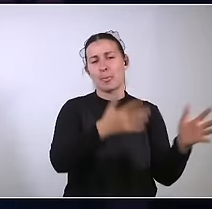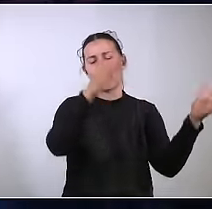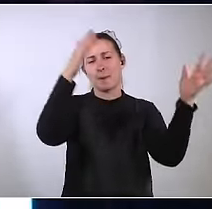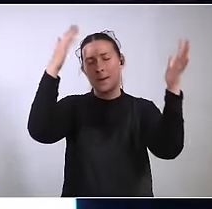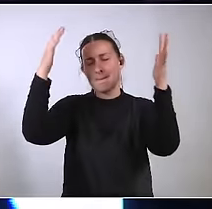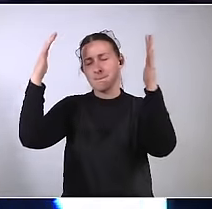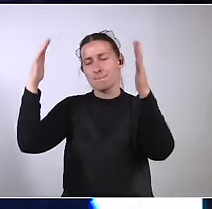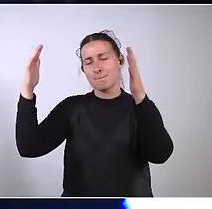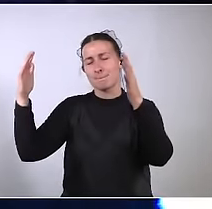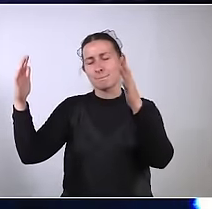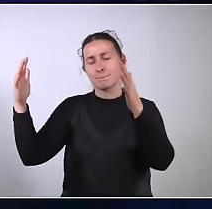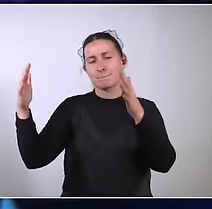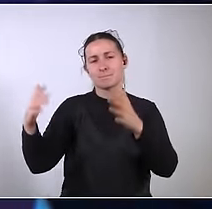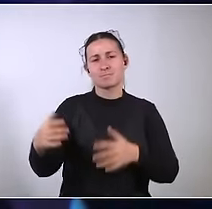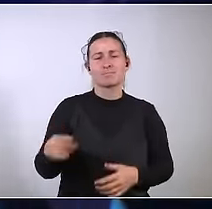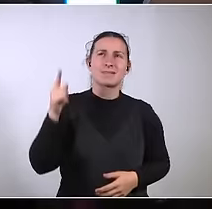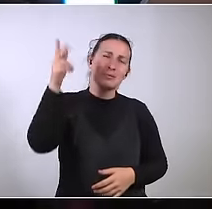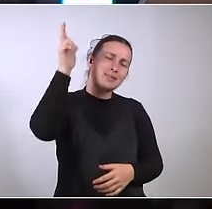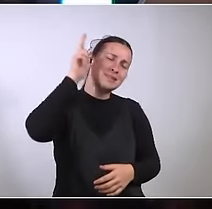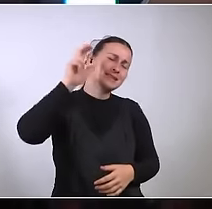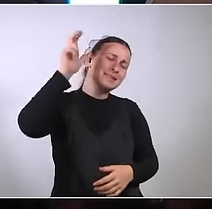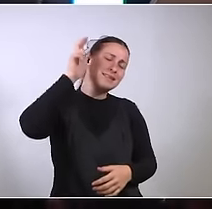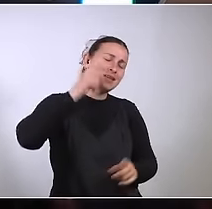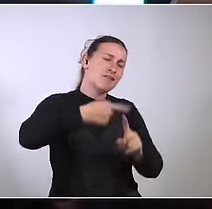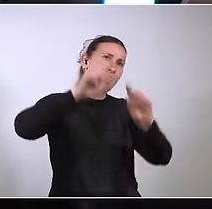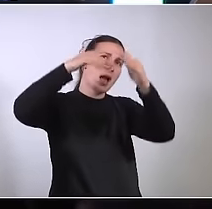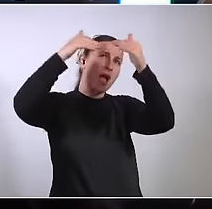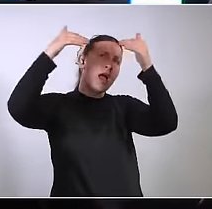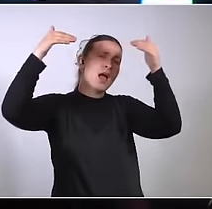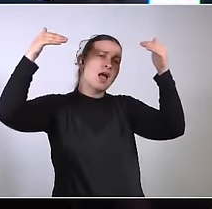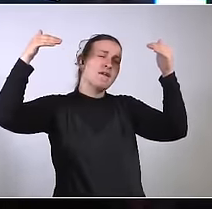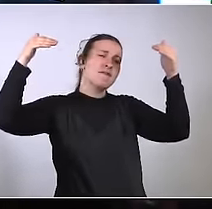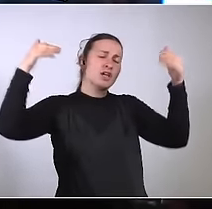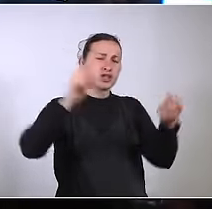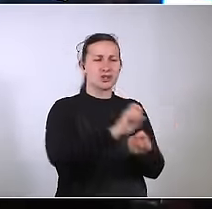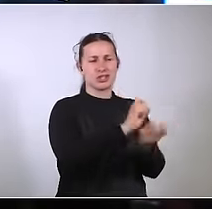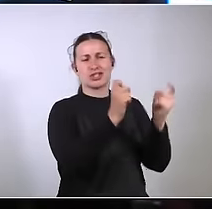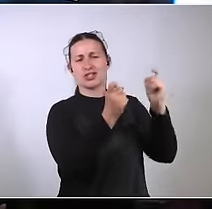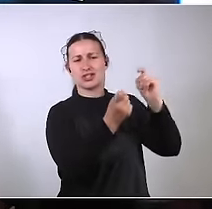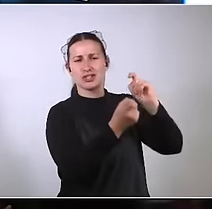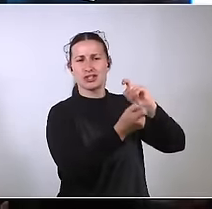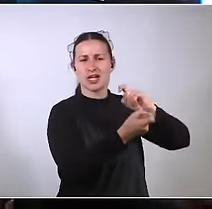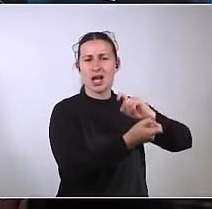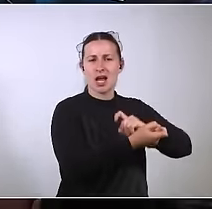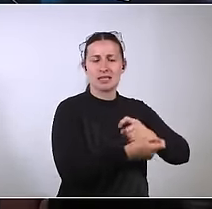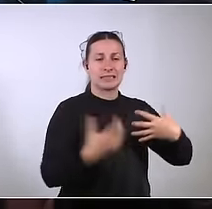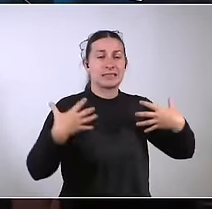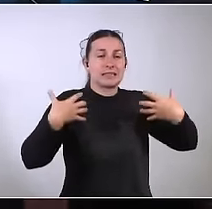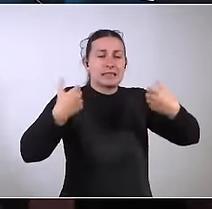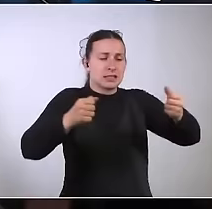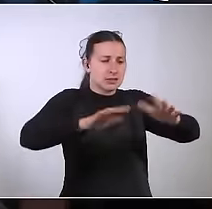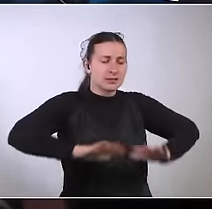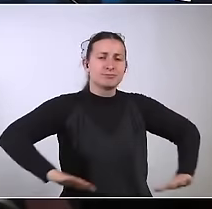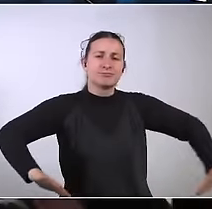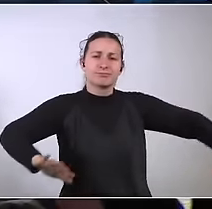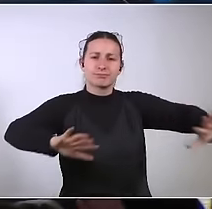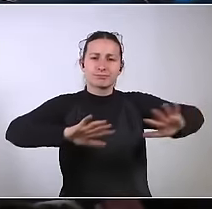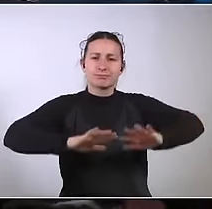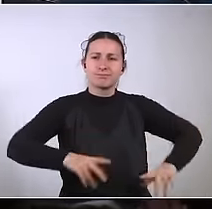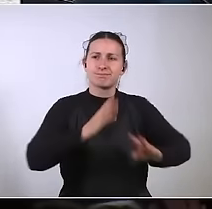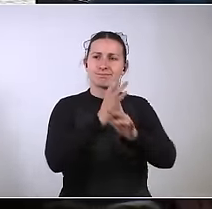then I will hear from heaven if they turn from their wicked ways and heal their land.